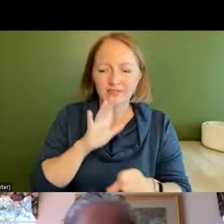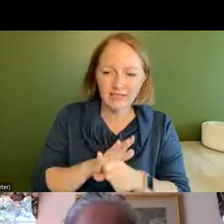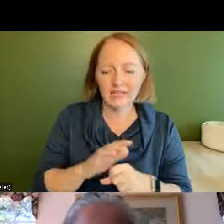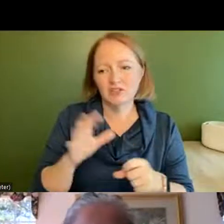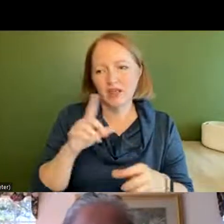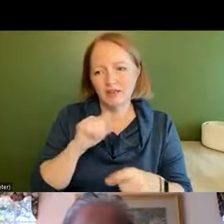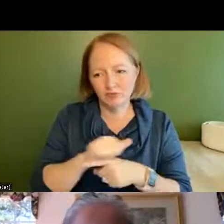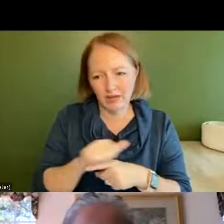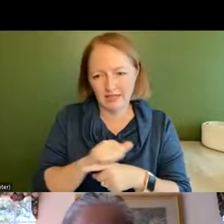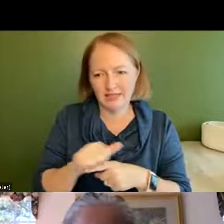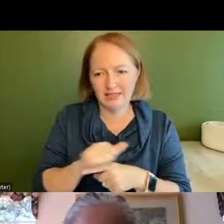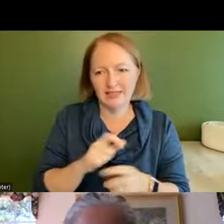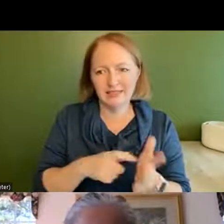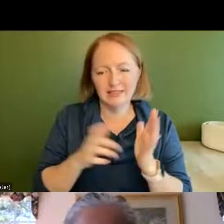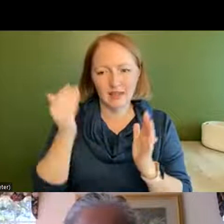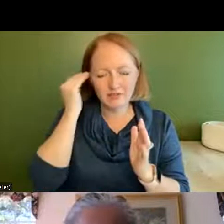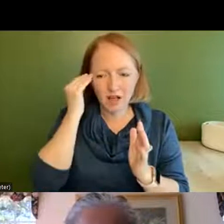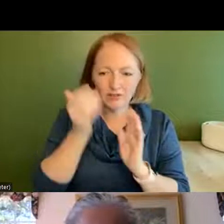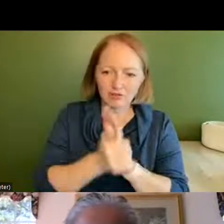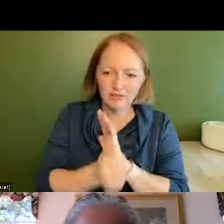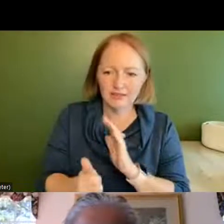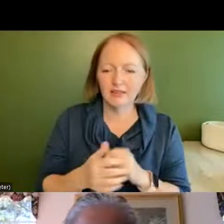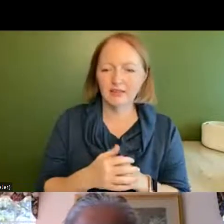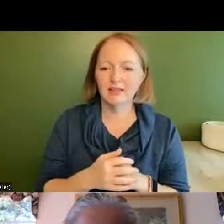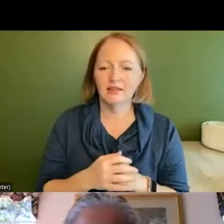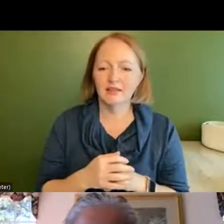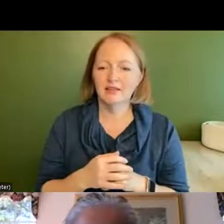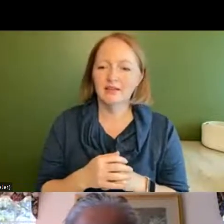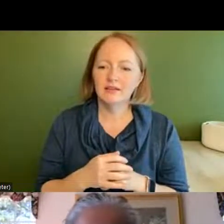training, it takes a lot of knowledge and skill. And